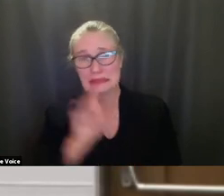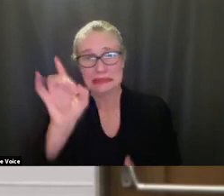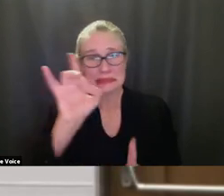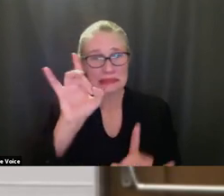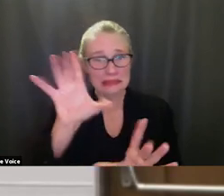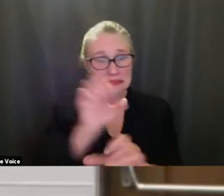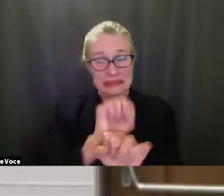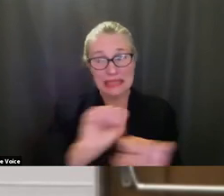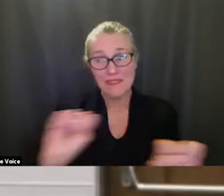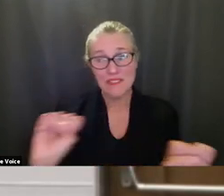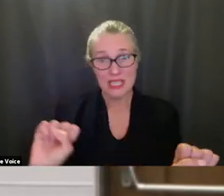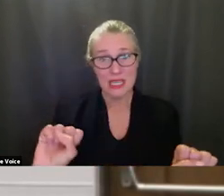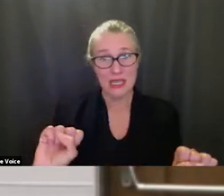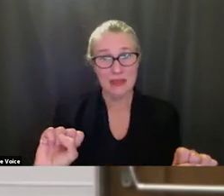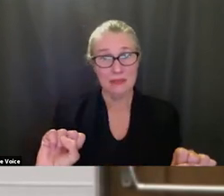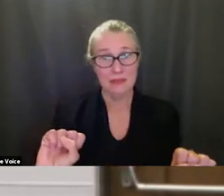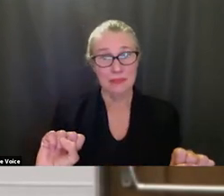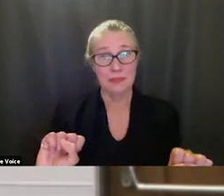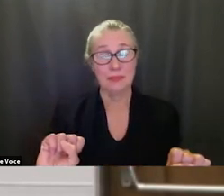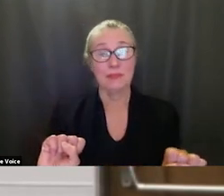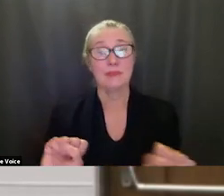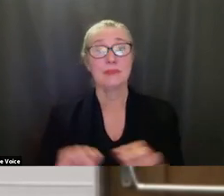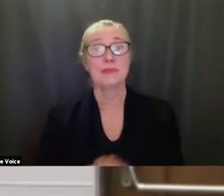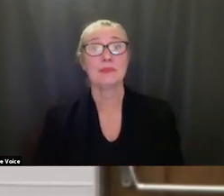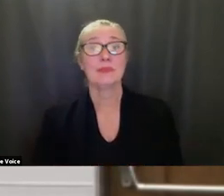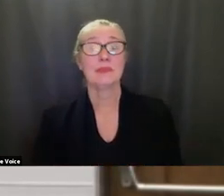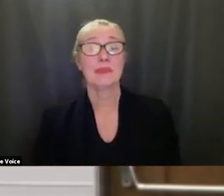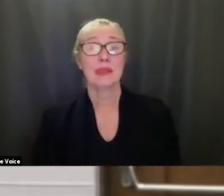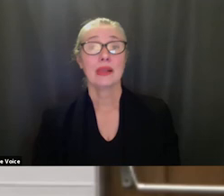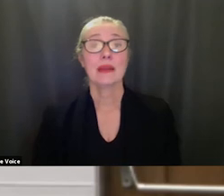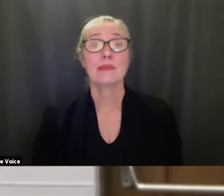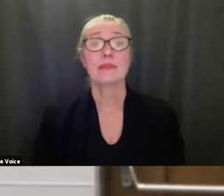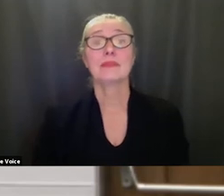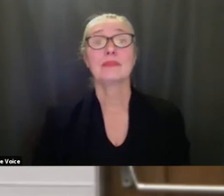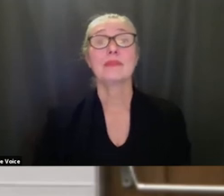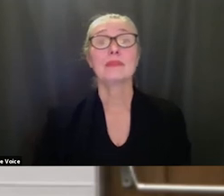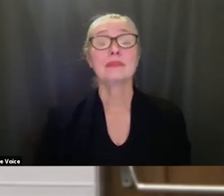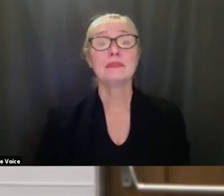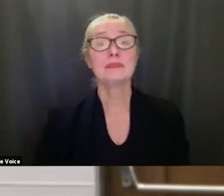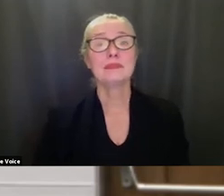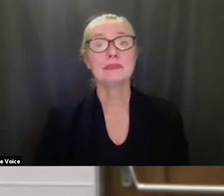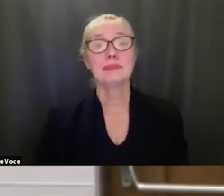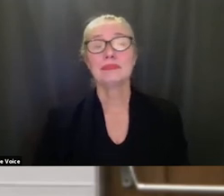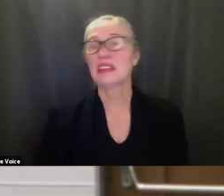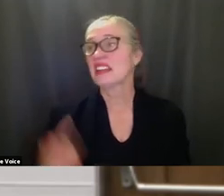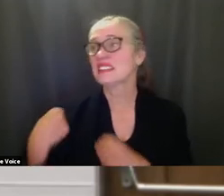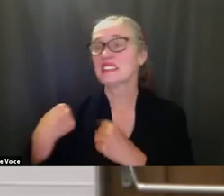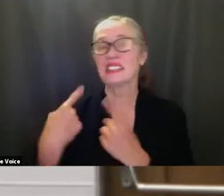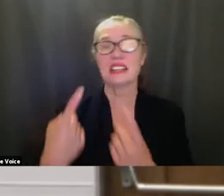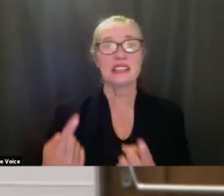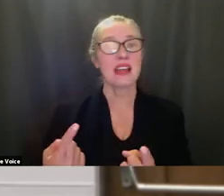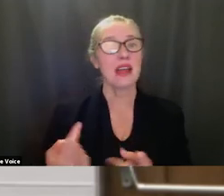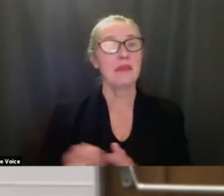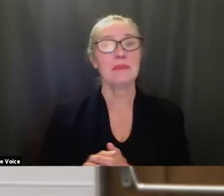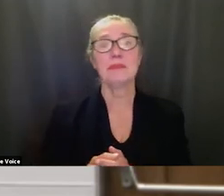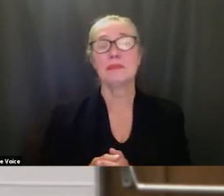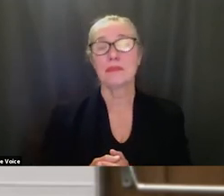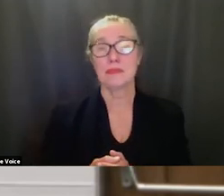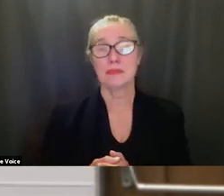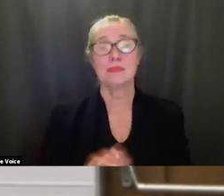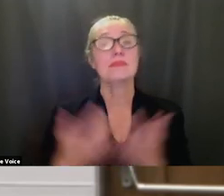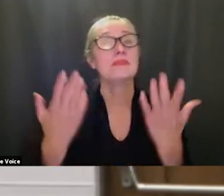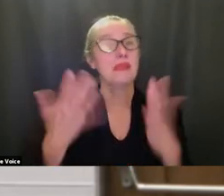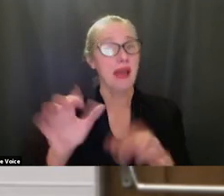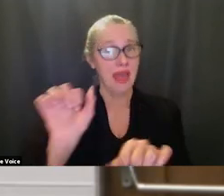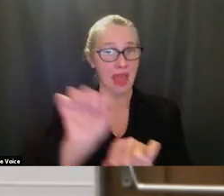safety and crimes on campus since that time i have worked with